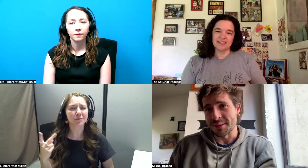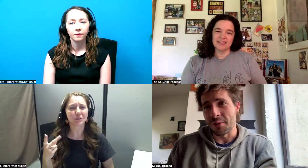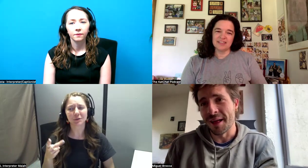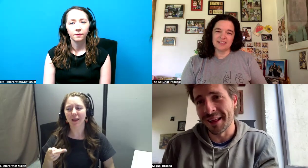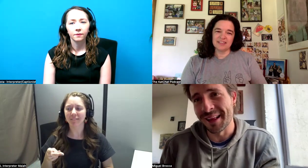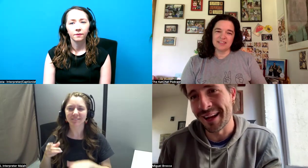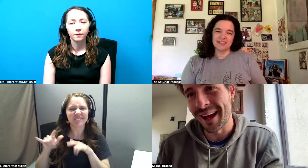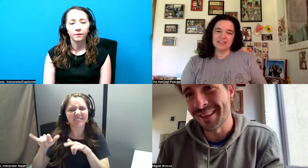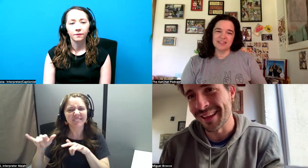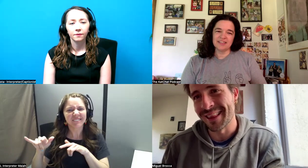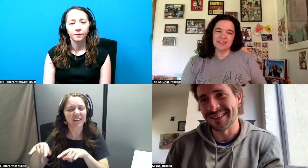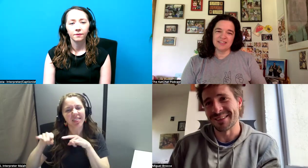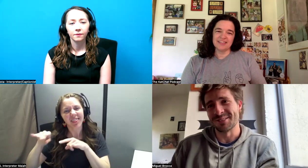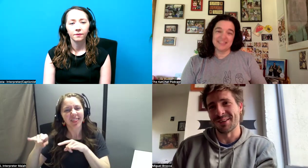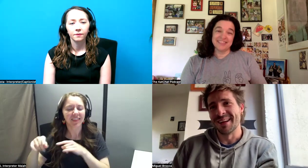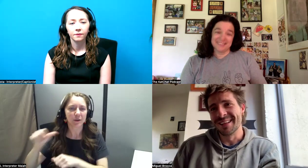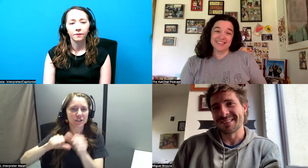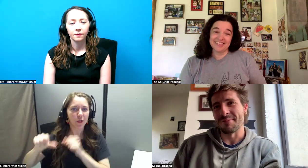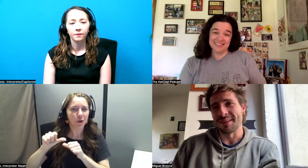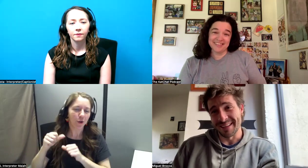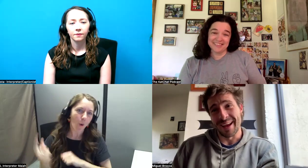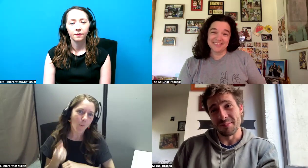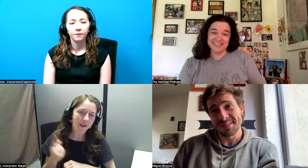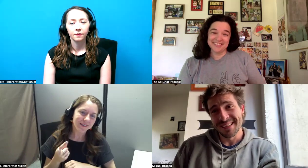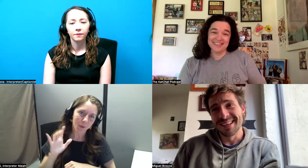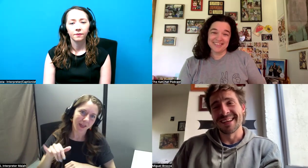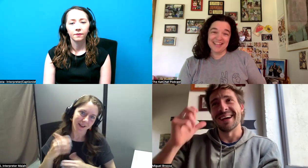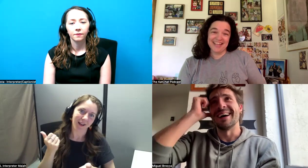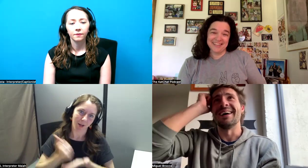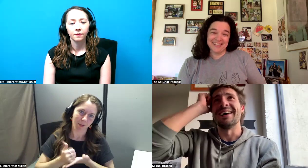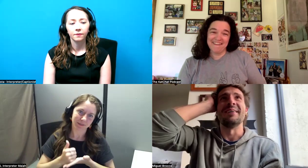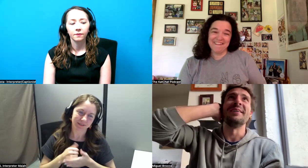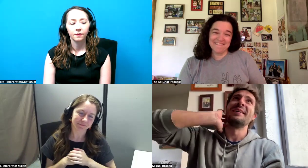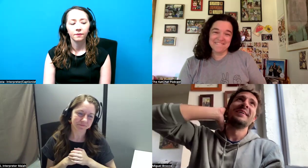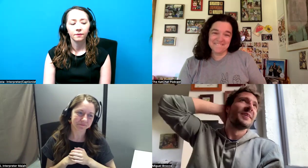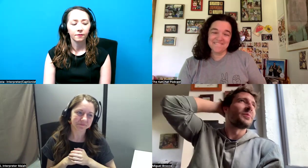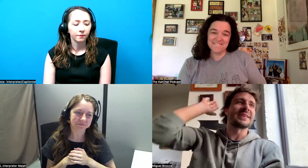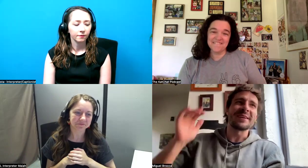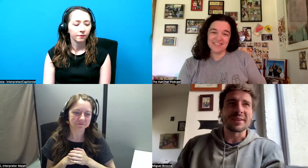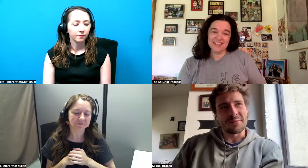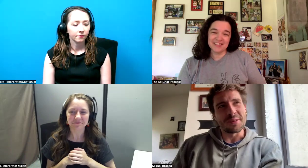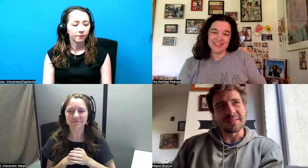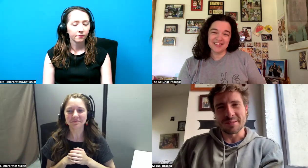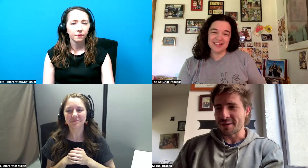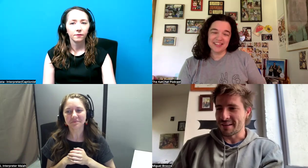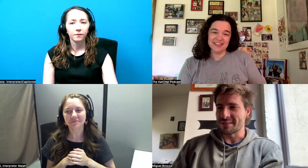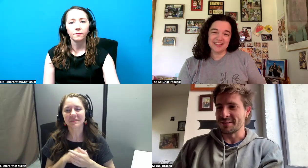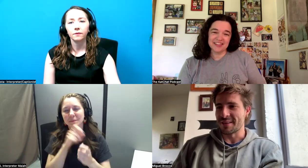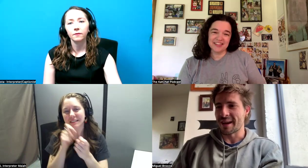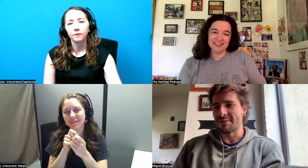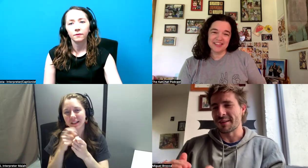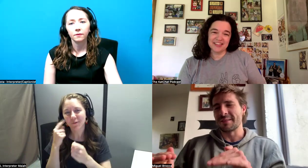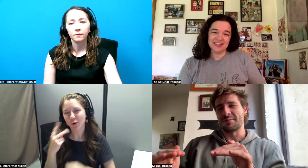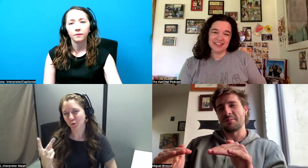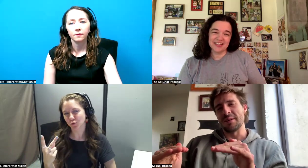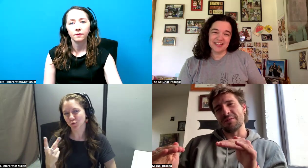time. You know, I think that's also something that helps. Uh, Particularly for these two characters, that